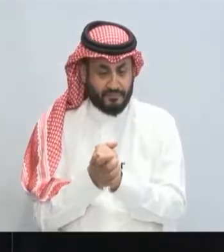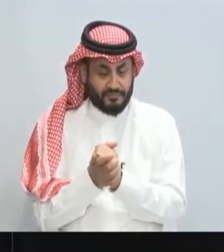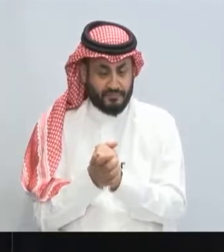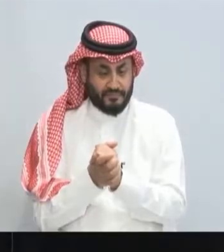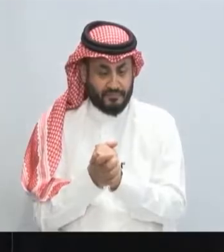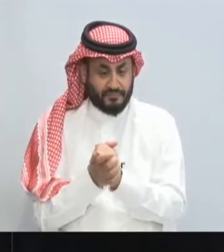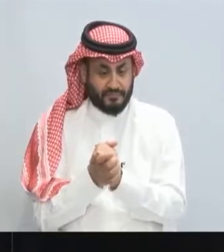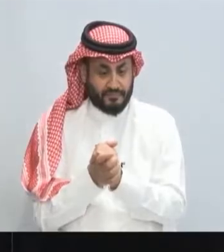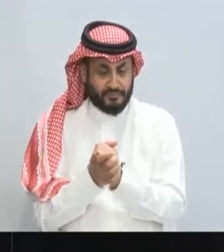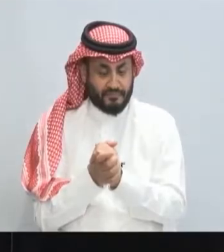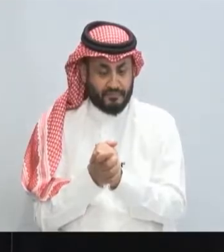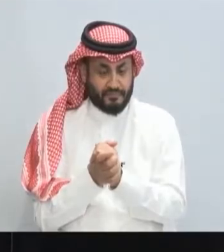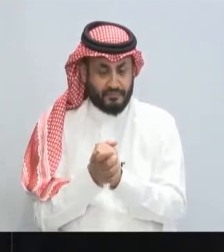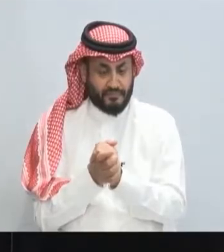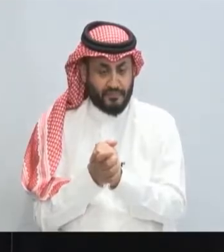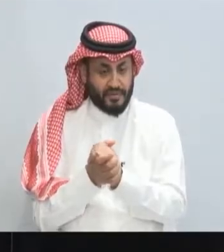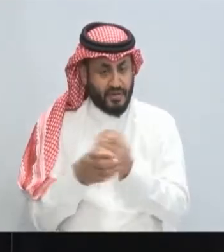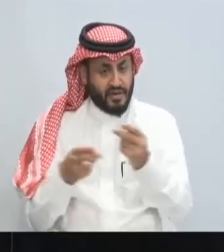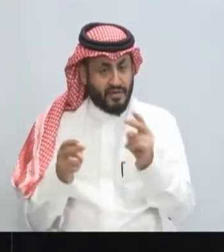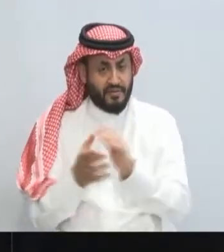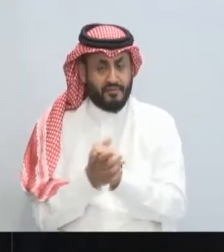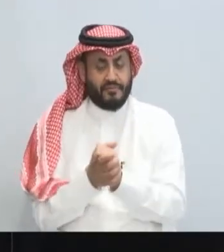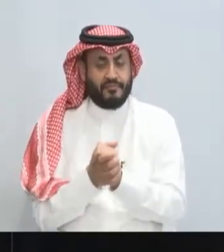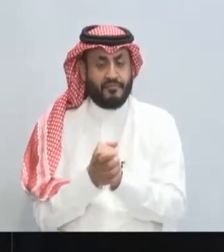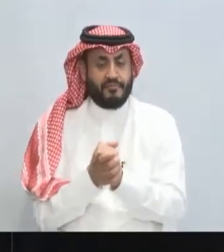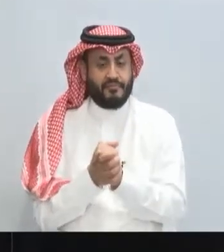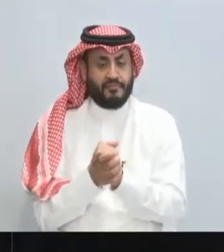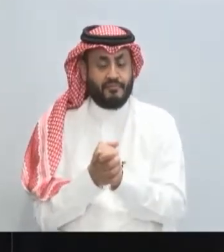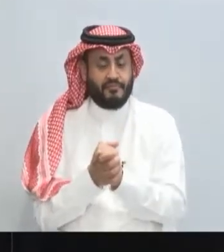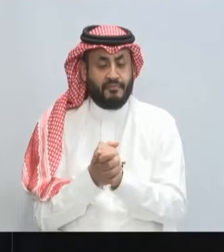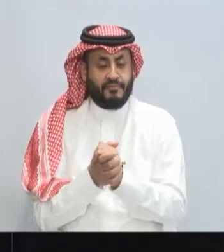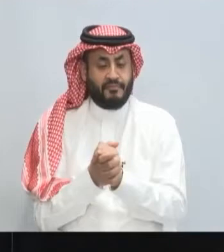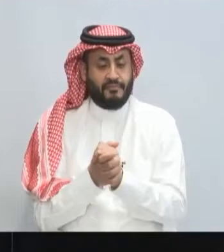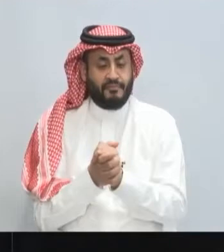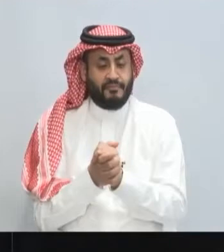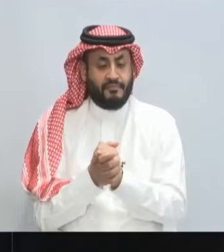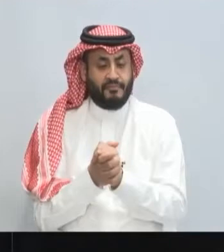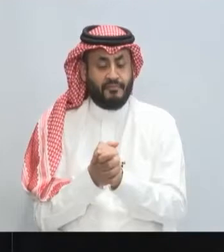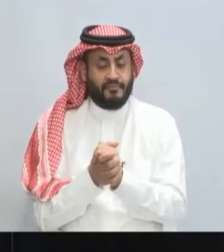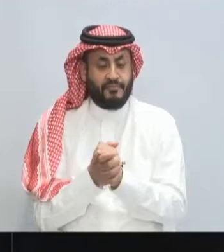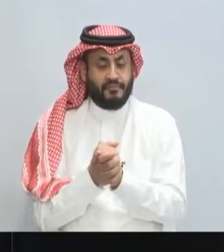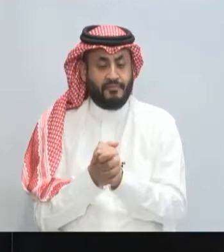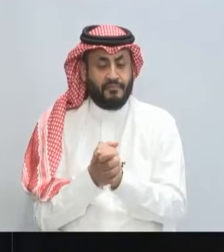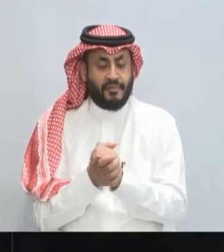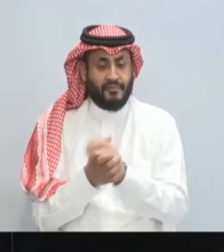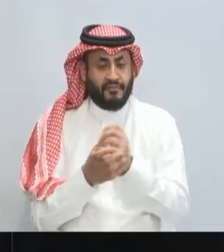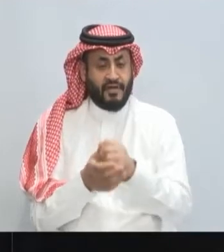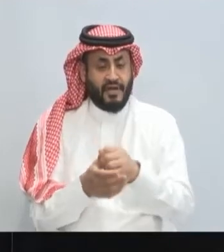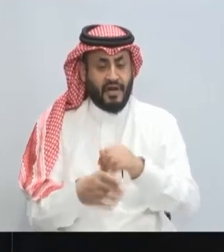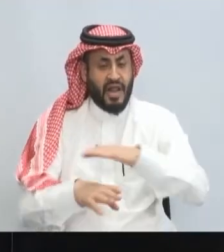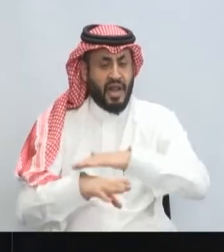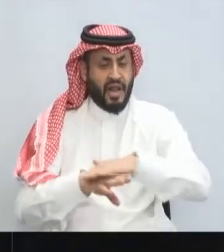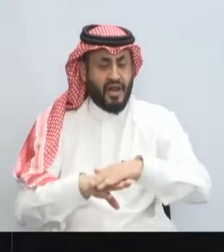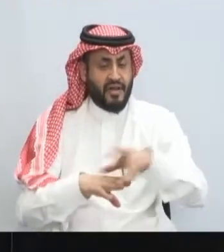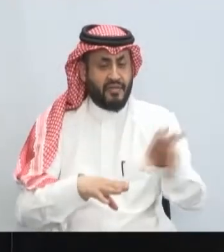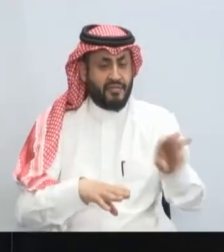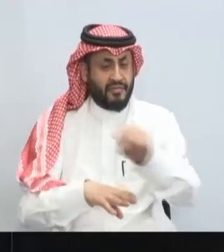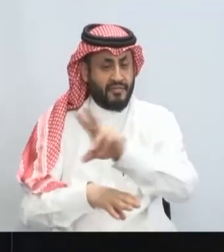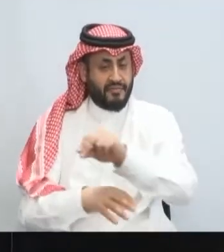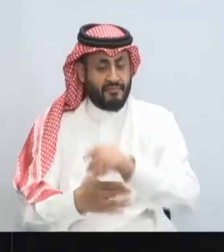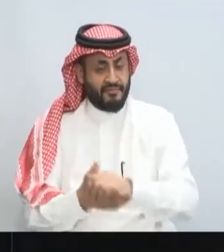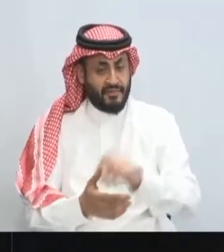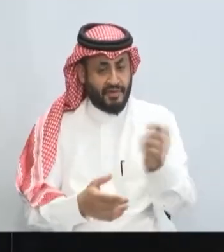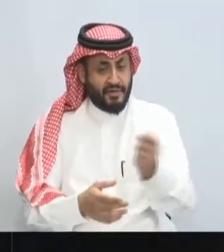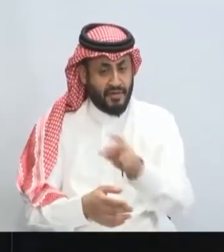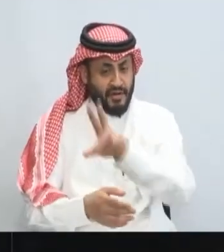only going to chant it, but also to write down or copy the same sentence on